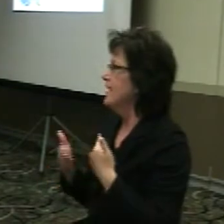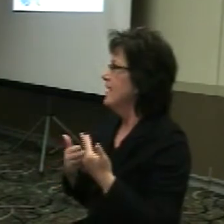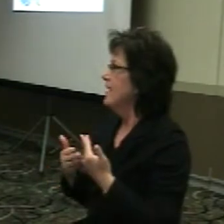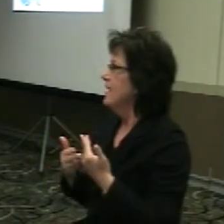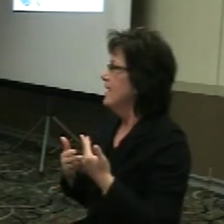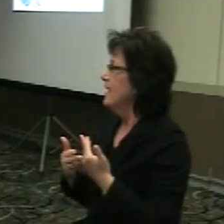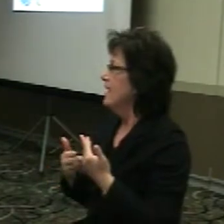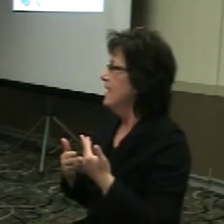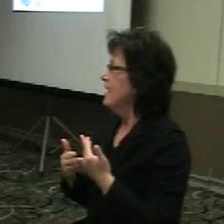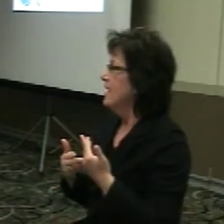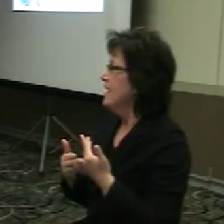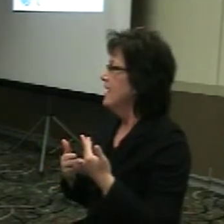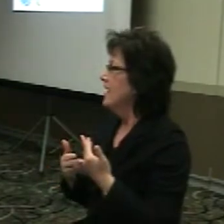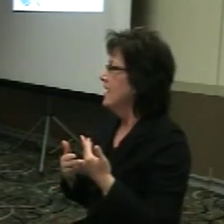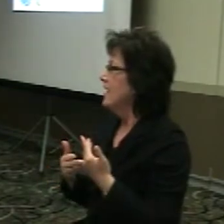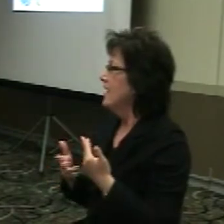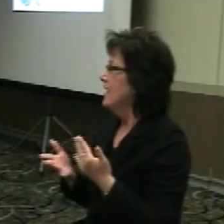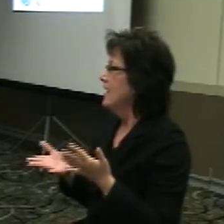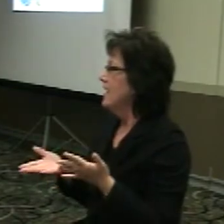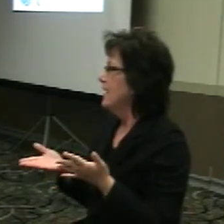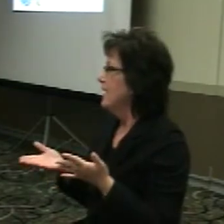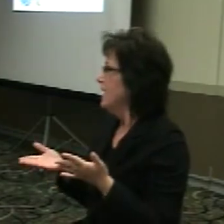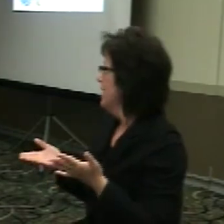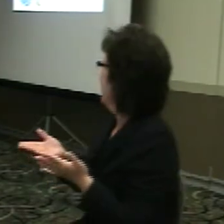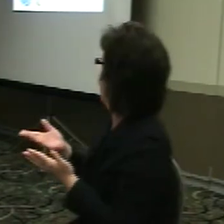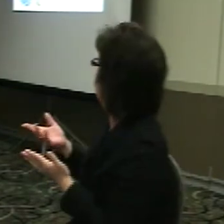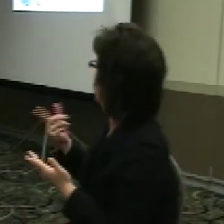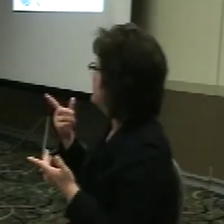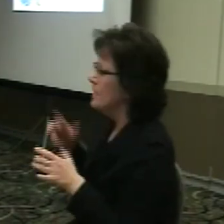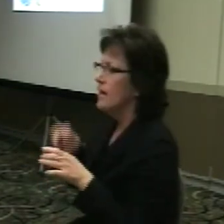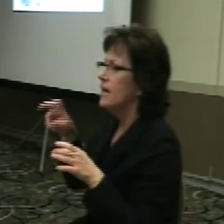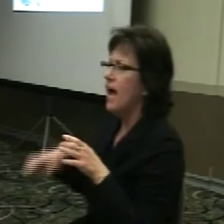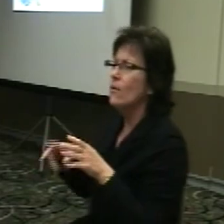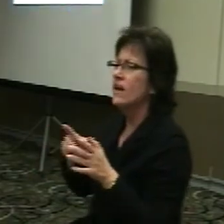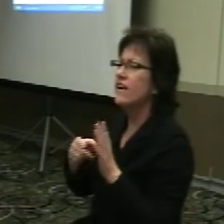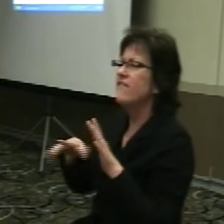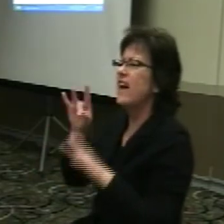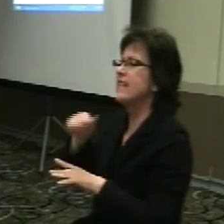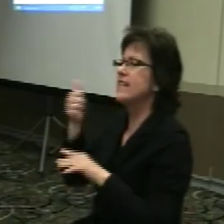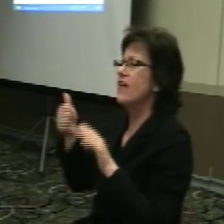actually hang on here, let me see if I, let me bounce out of this slide and find something else real fast.